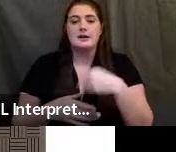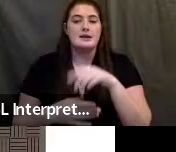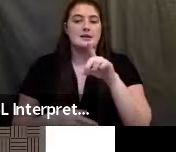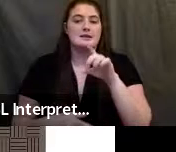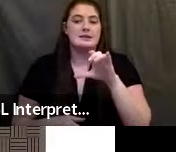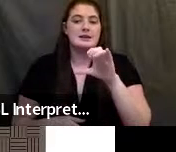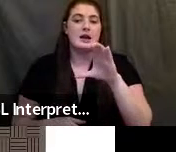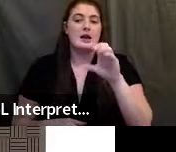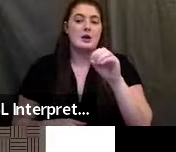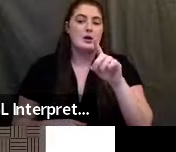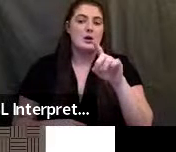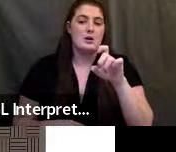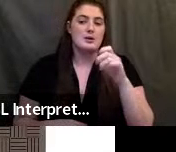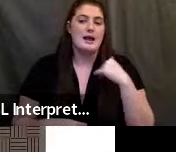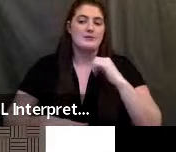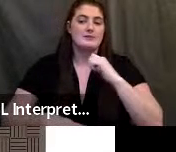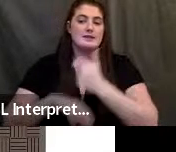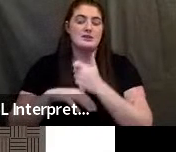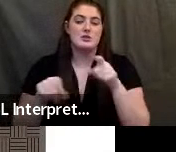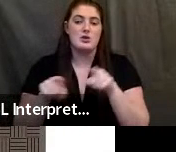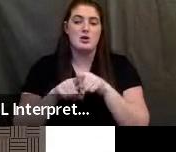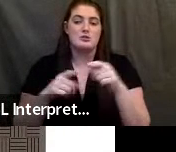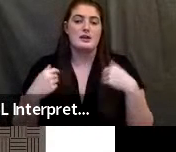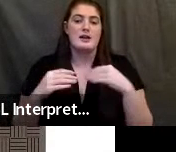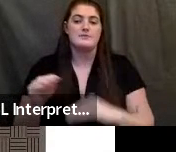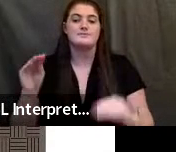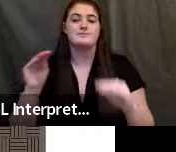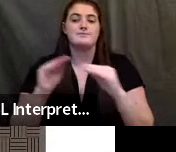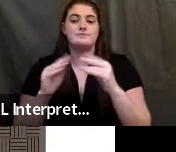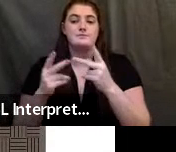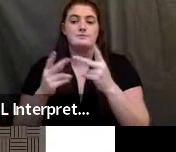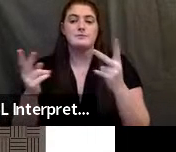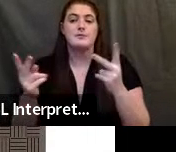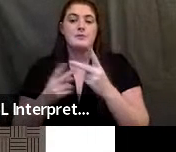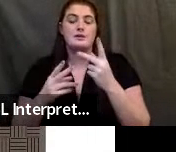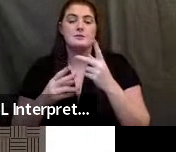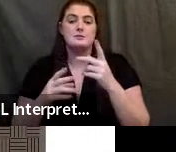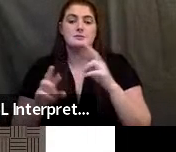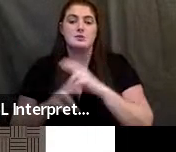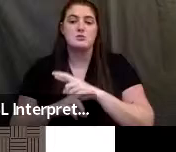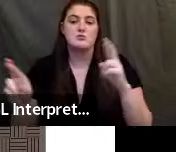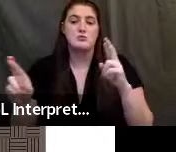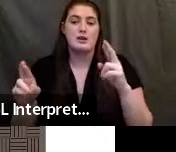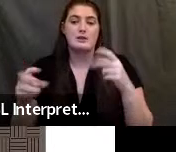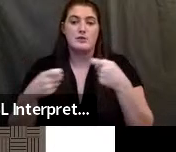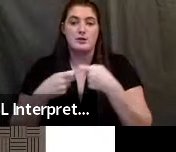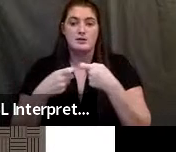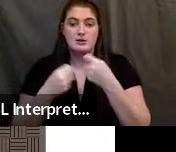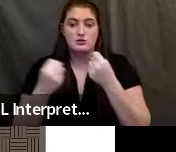stations and also have further spaces be EV ready. So as